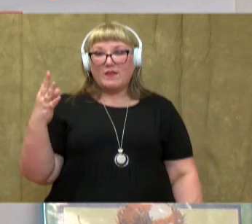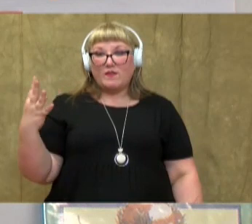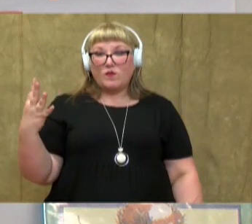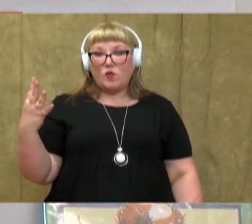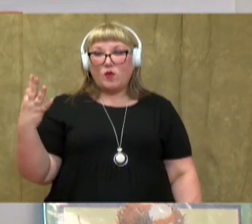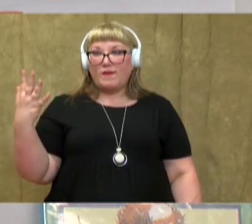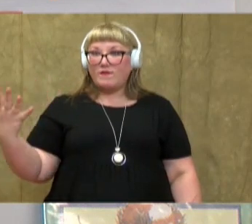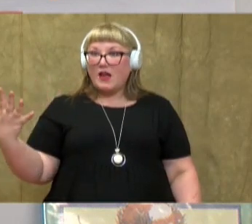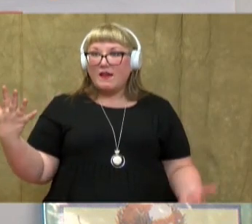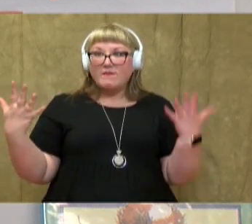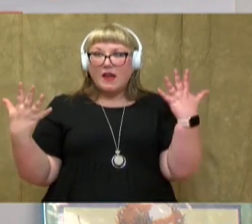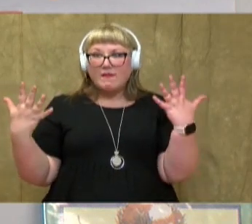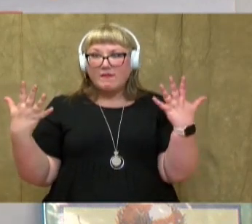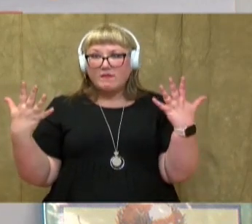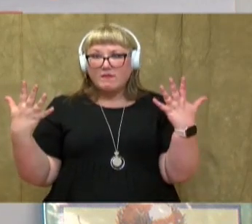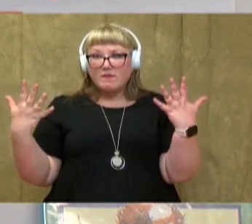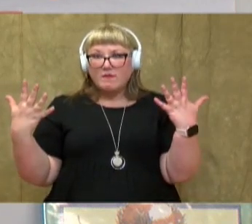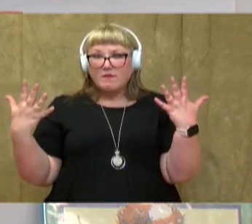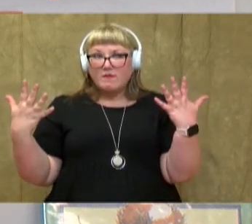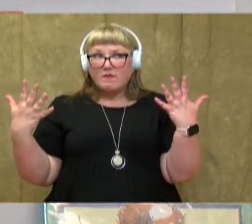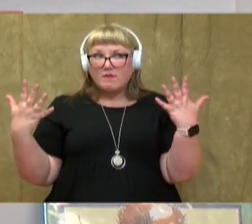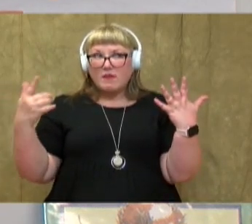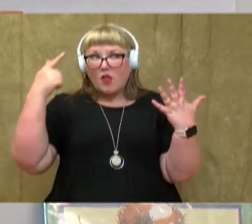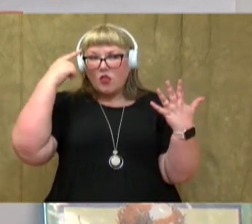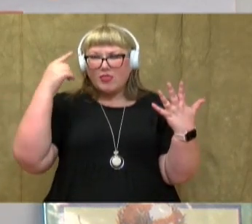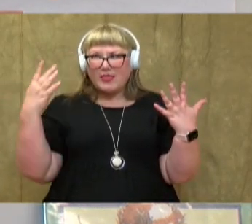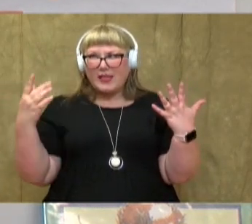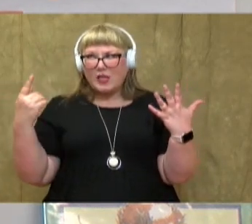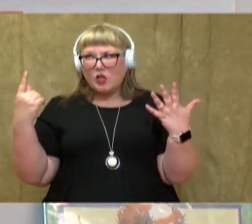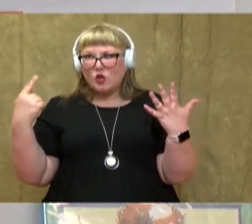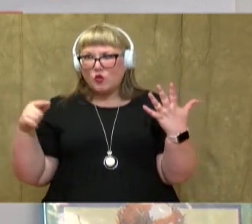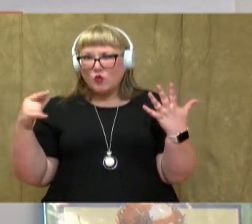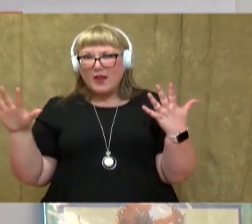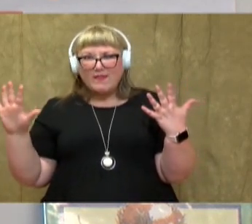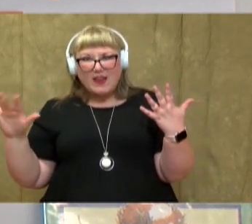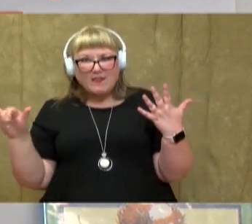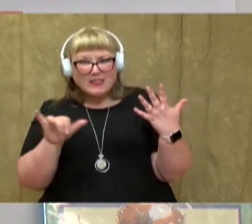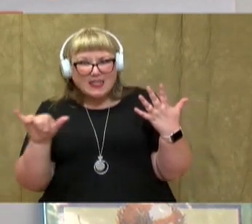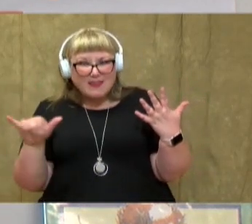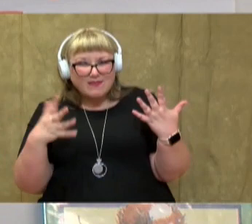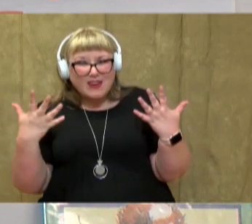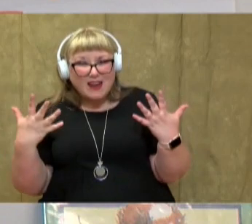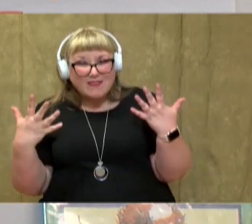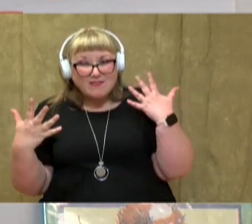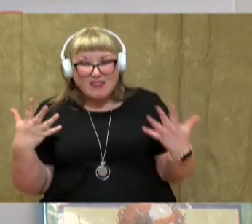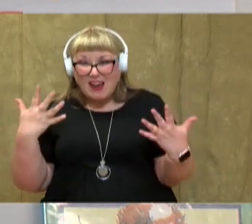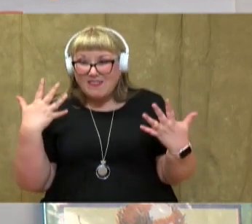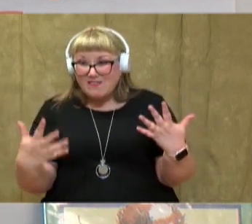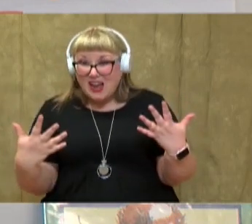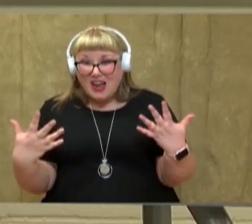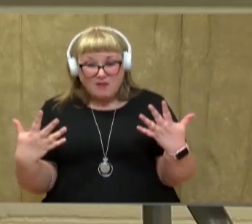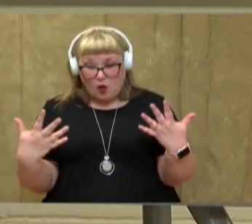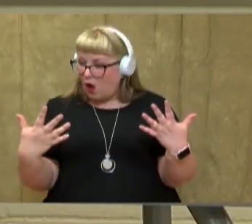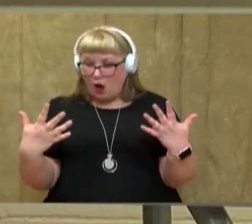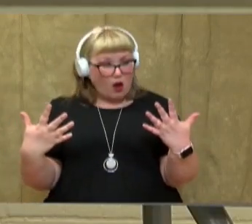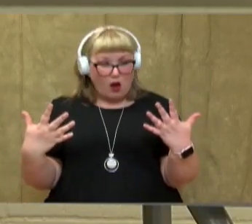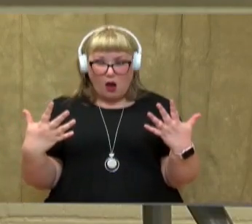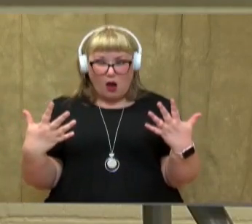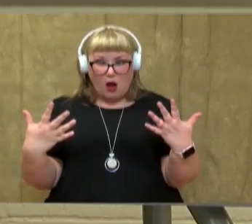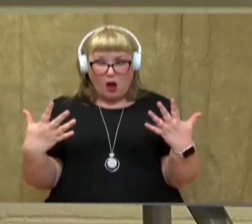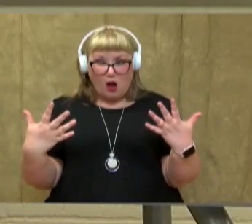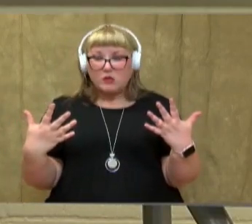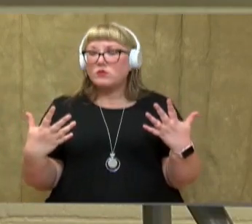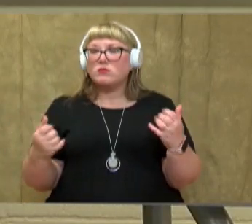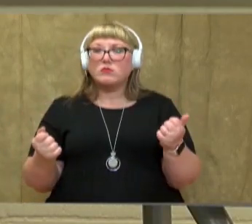three, four, five. Do you think there are five in our green basket? That means we would have an equal amount in both baskets. Let's count and